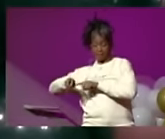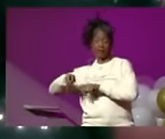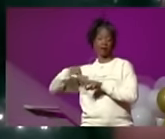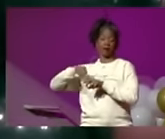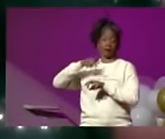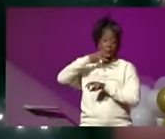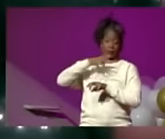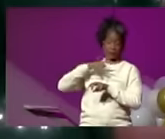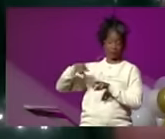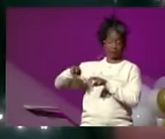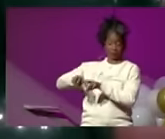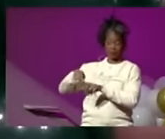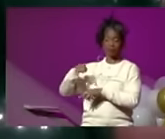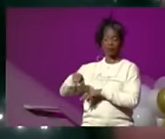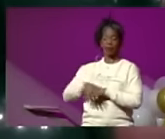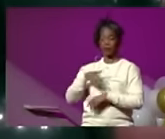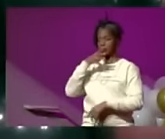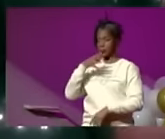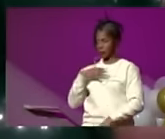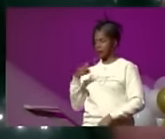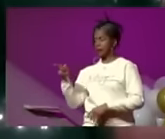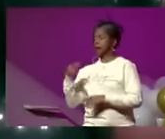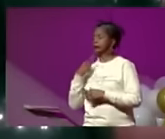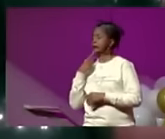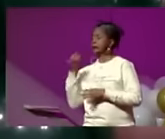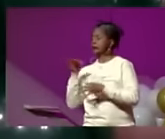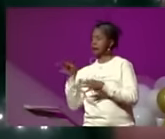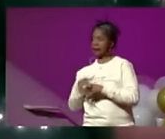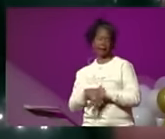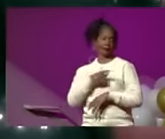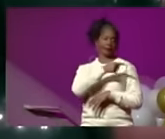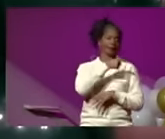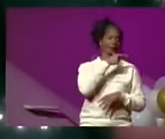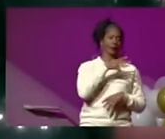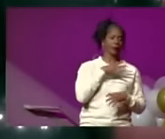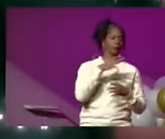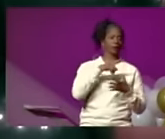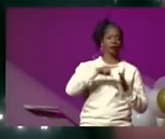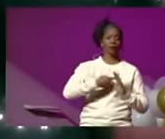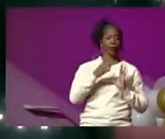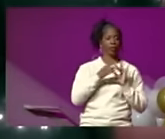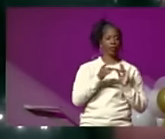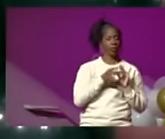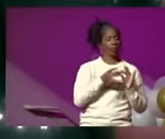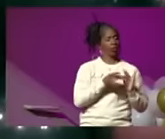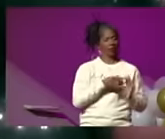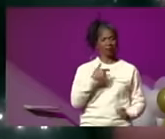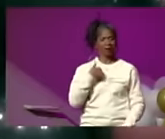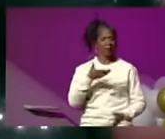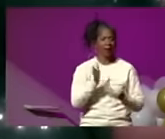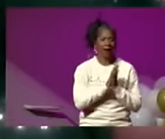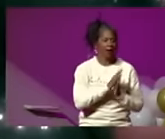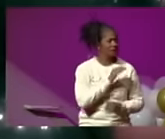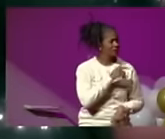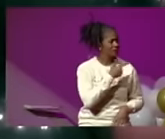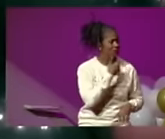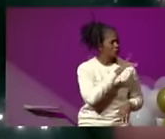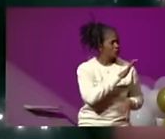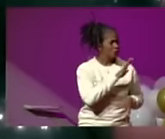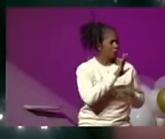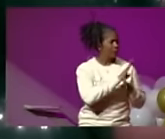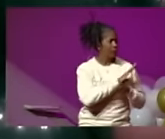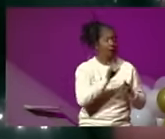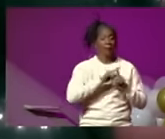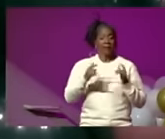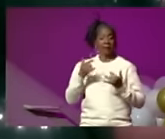what? I'm going to Dallas for, and I'm not asking her for this information because right now I'm trying to get to the game. And